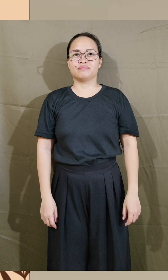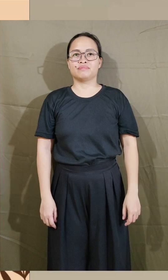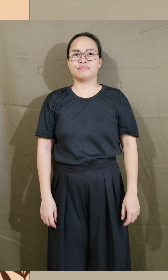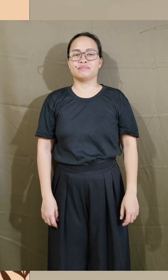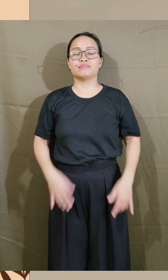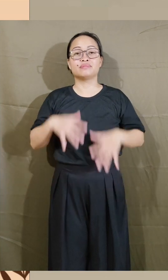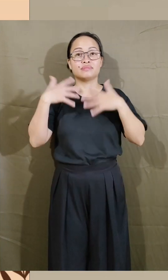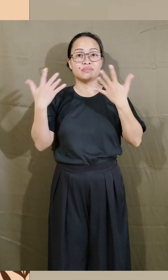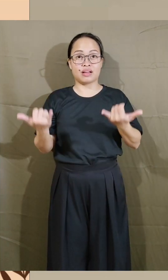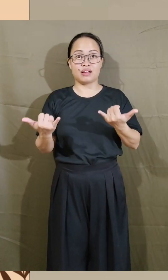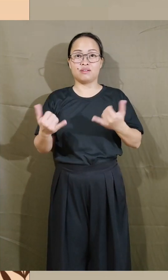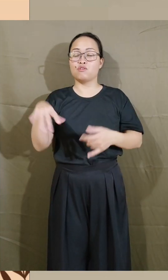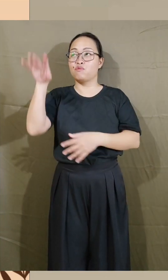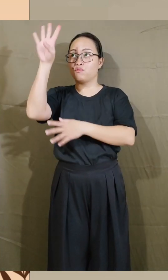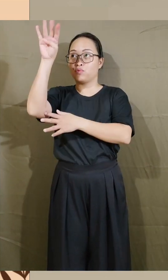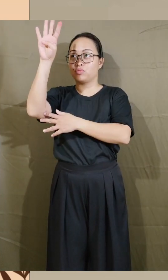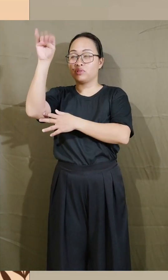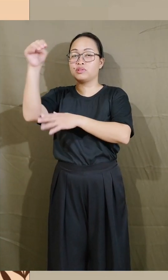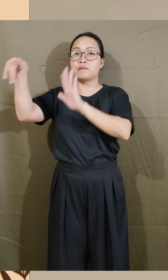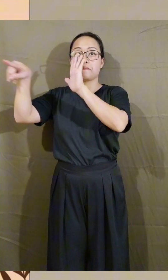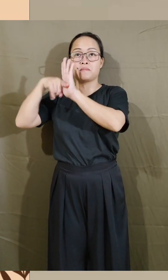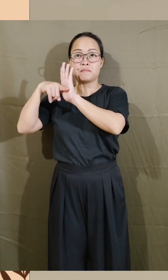Now 14 minus 5,